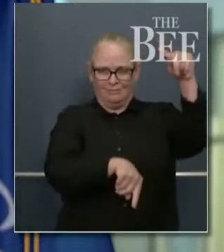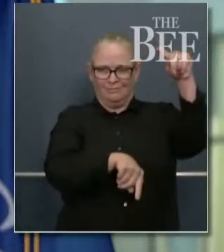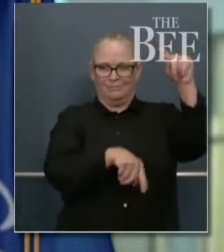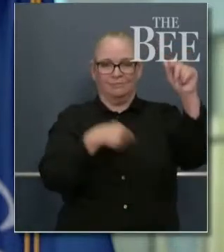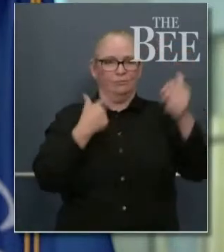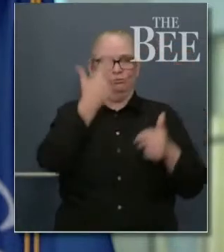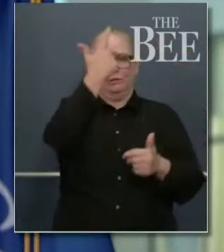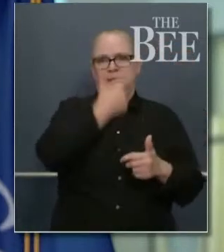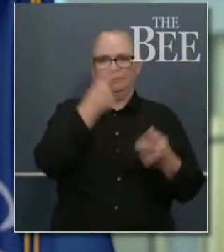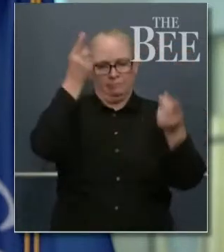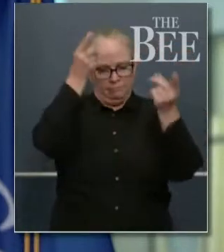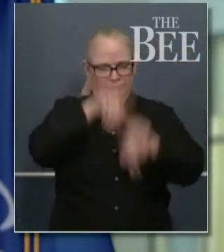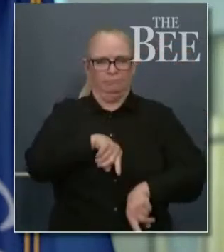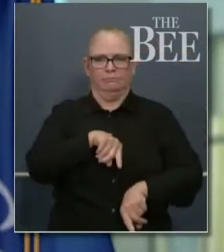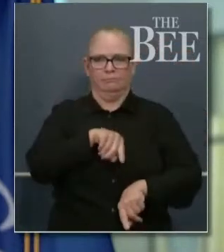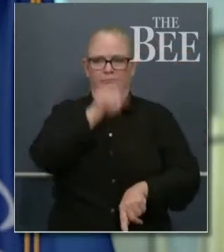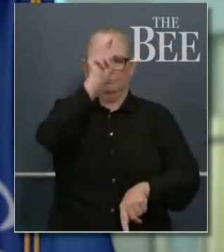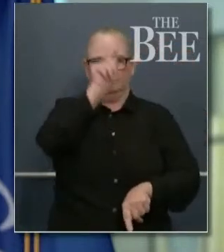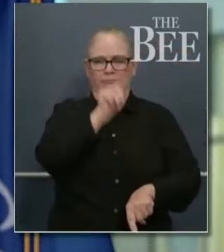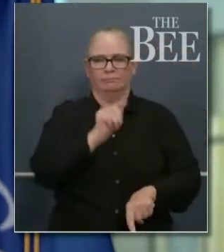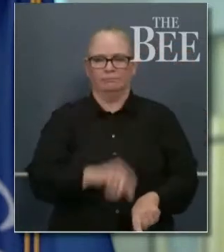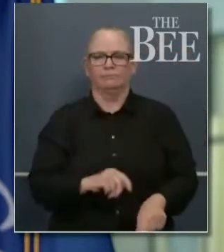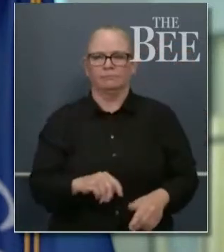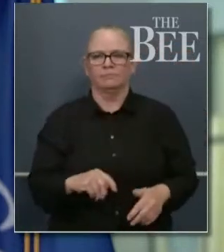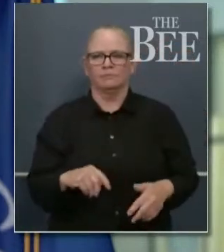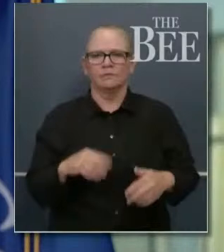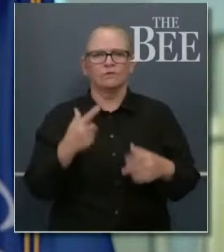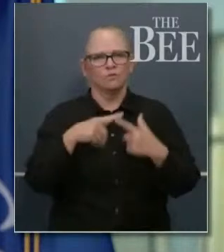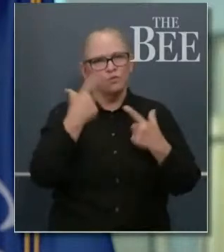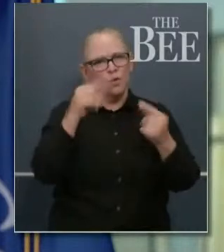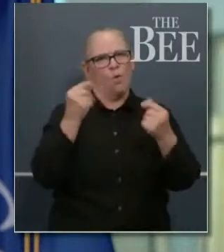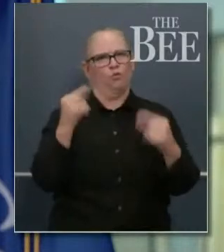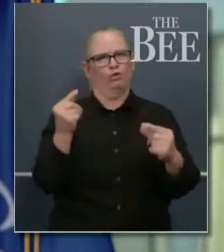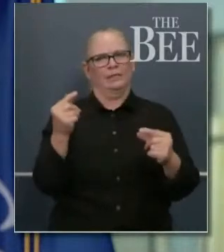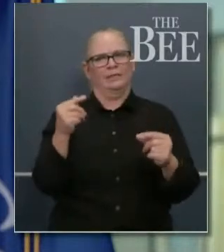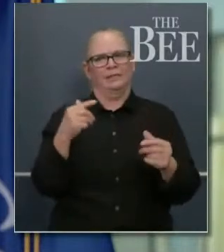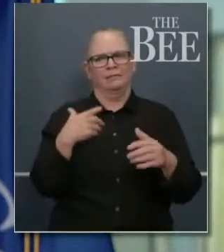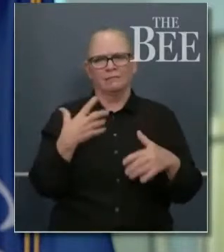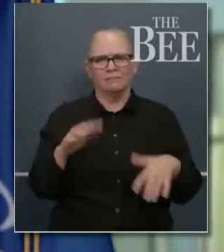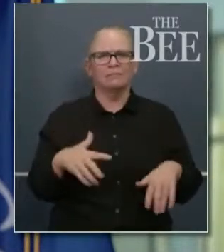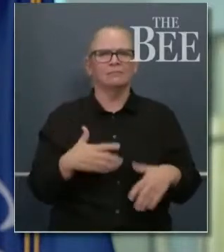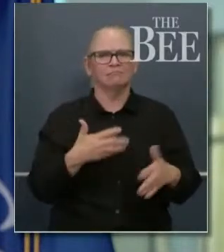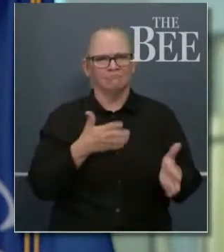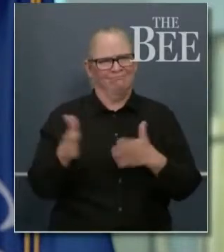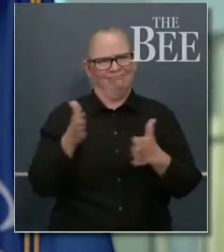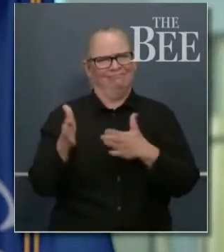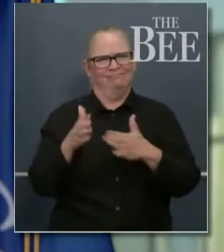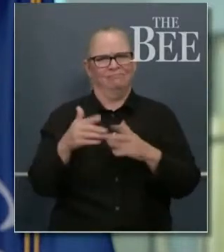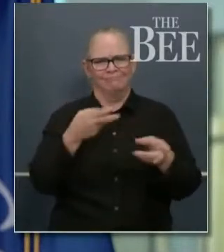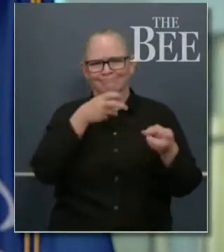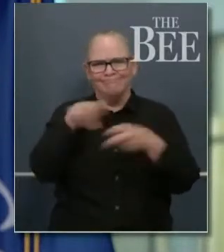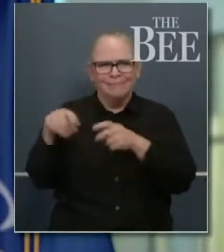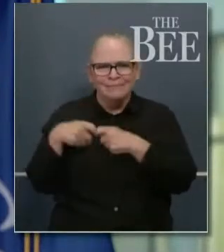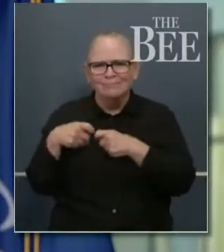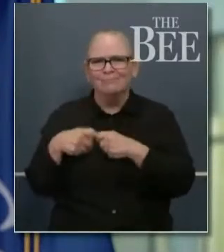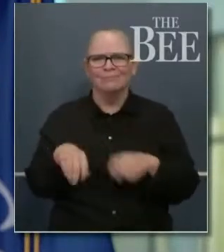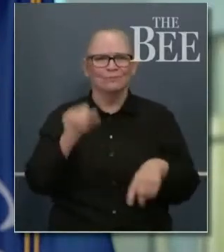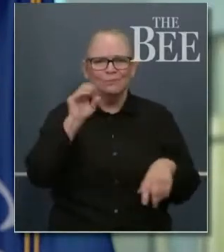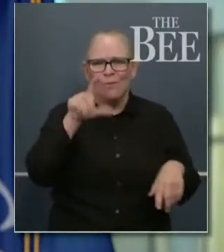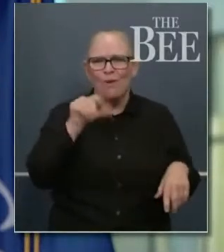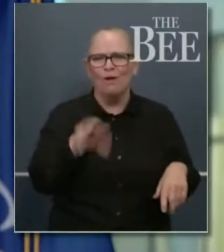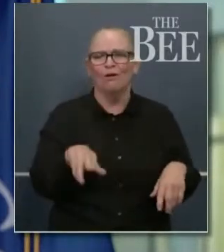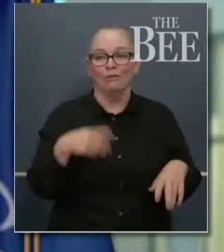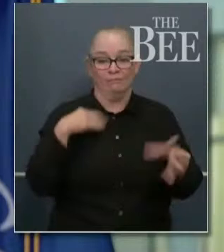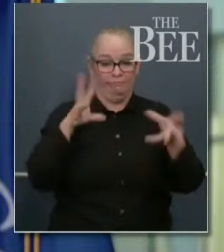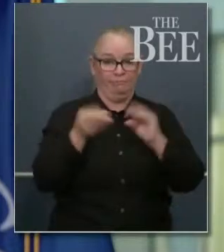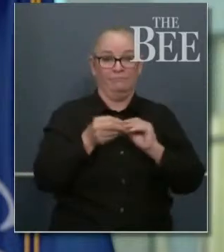green growth strategies. And just today, I had a conference with Premier of South Africa and with